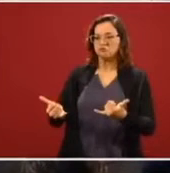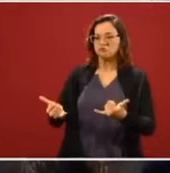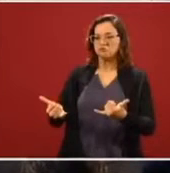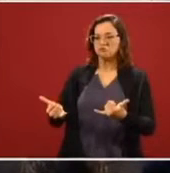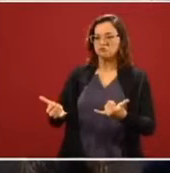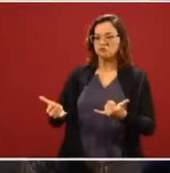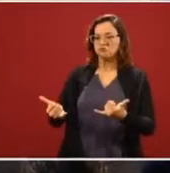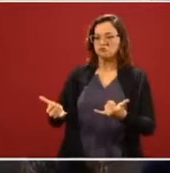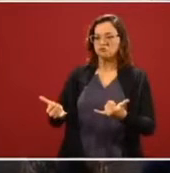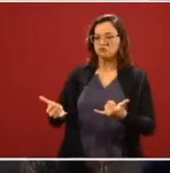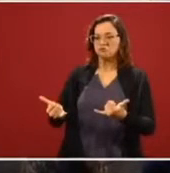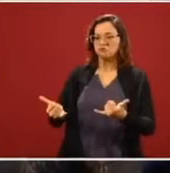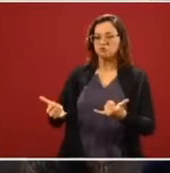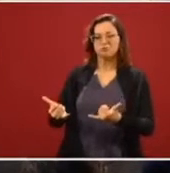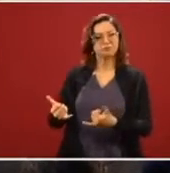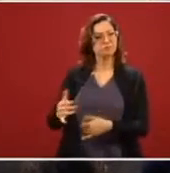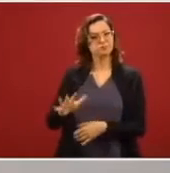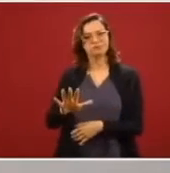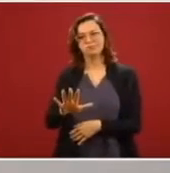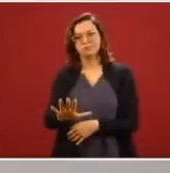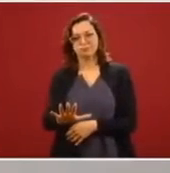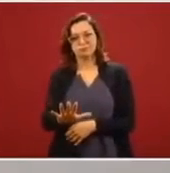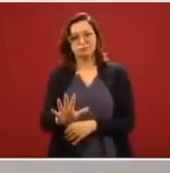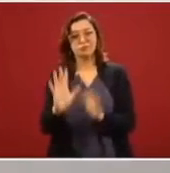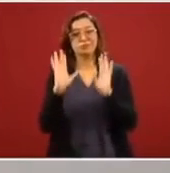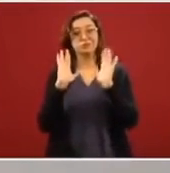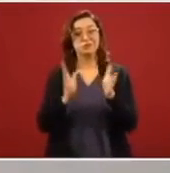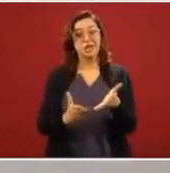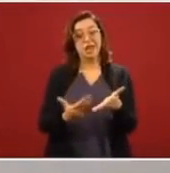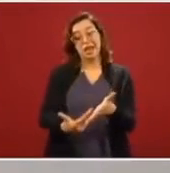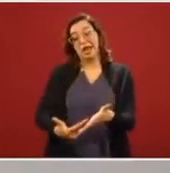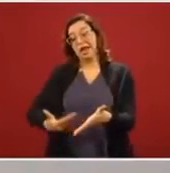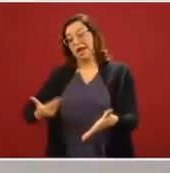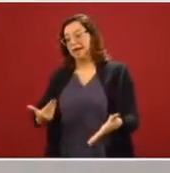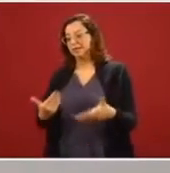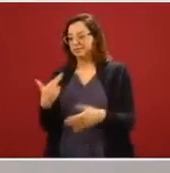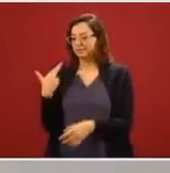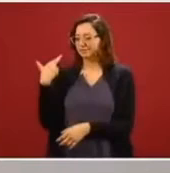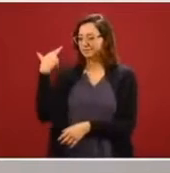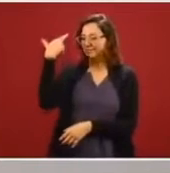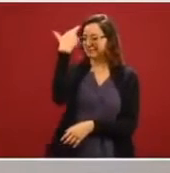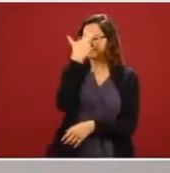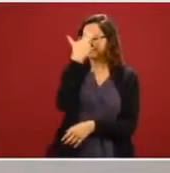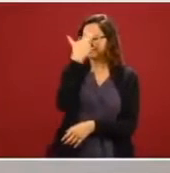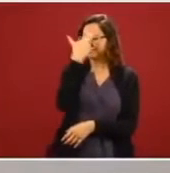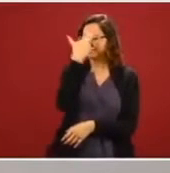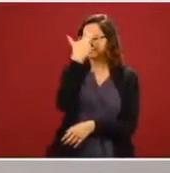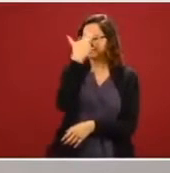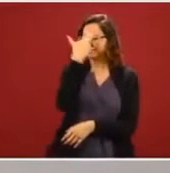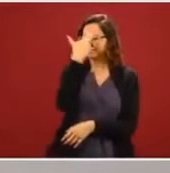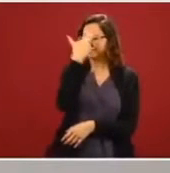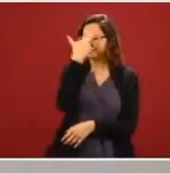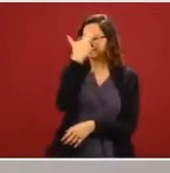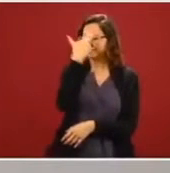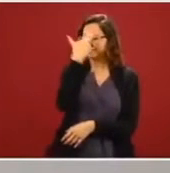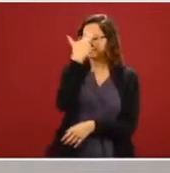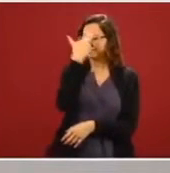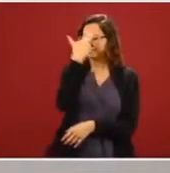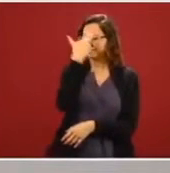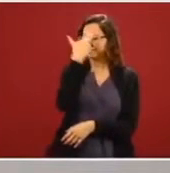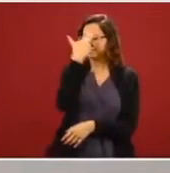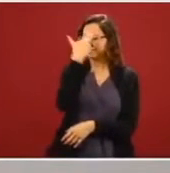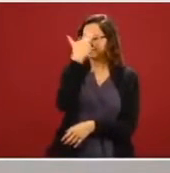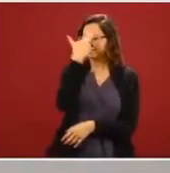been reviewed or studied. Al contrario, On the es algo que contrary, fue exhaustivamente revisado it is something that has